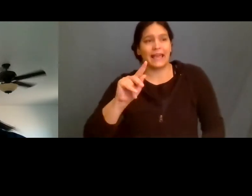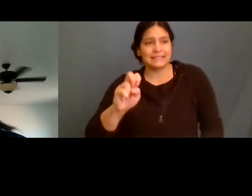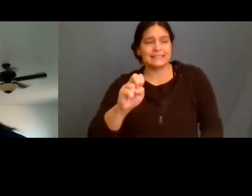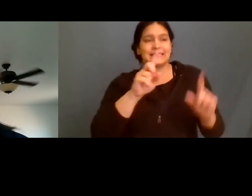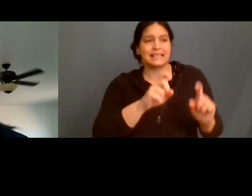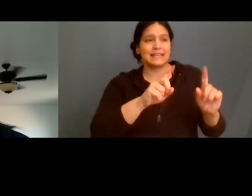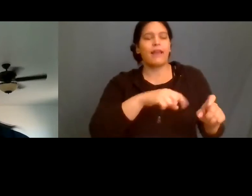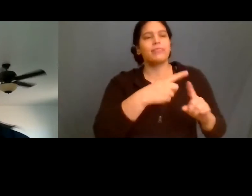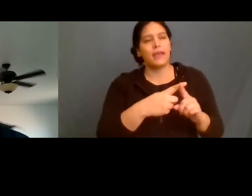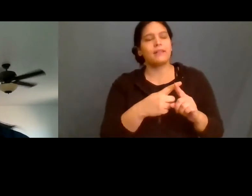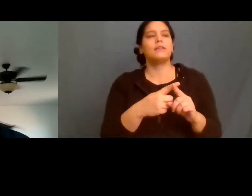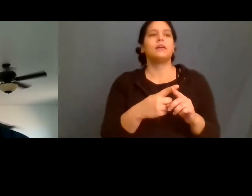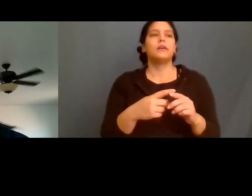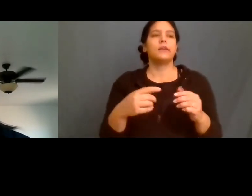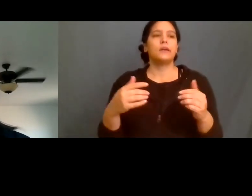so.